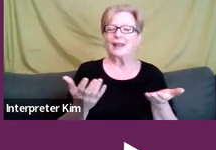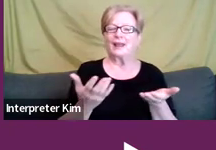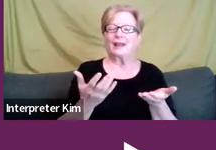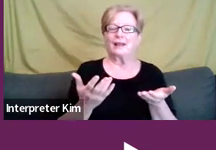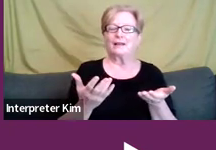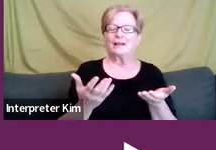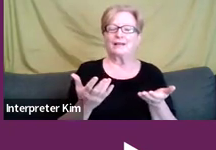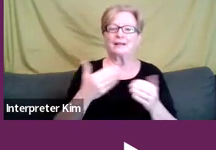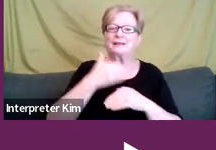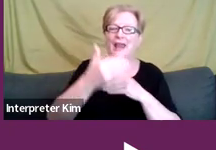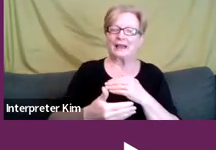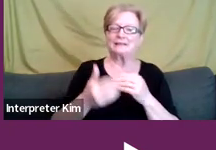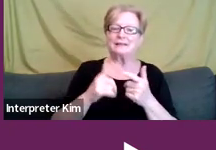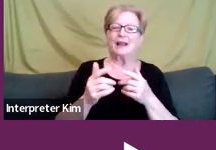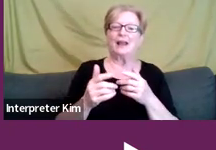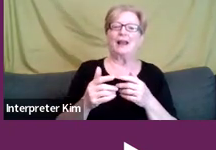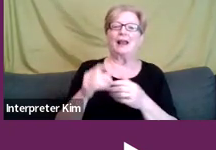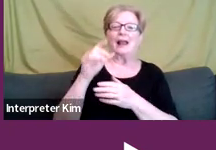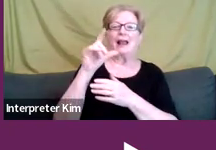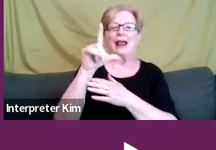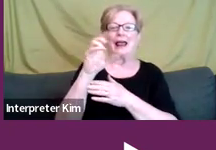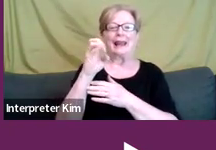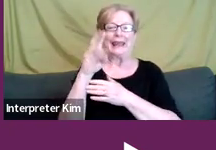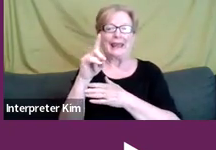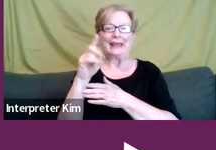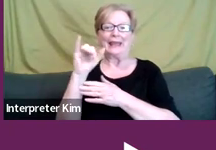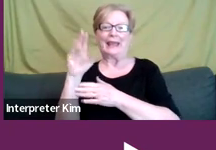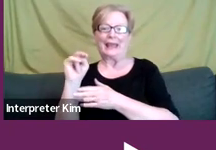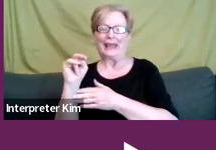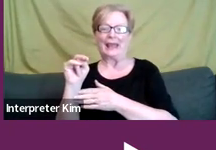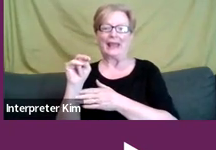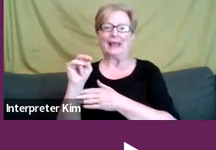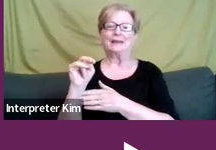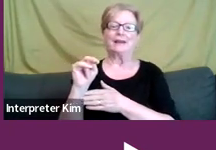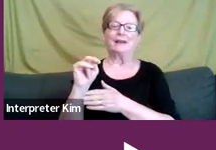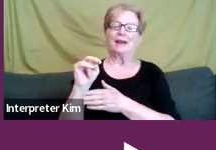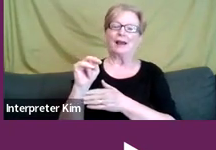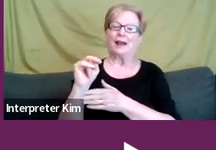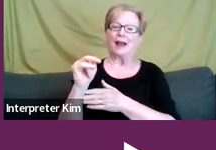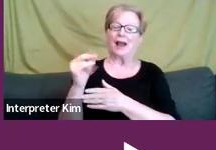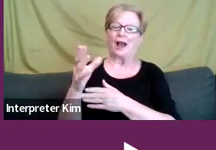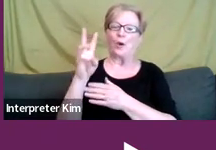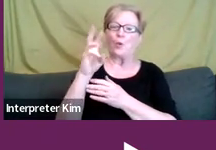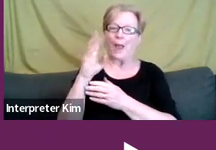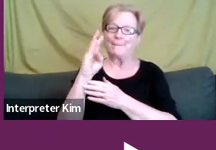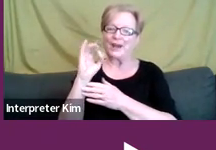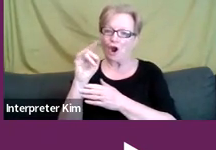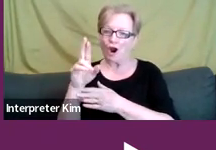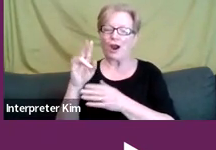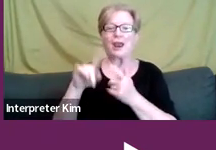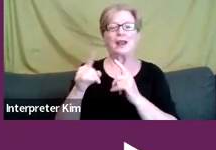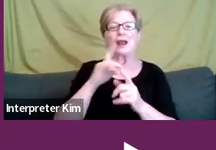the next lead-in webinar, which will be assistive technology,